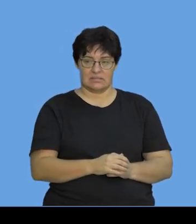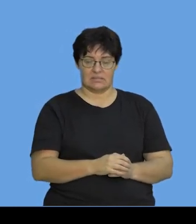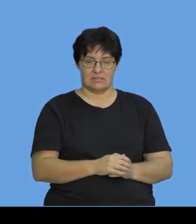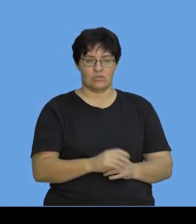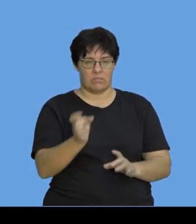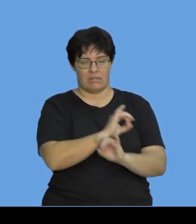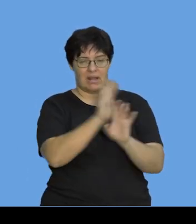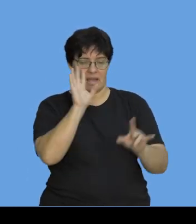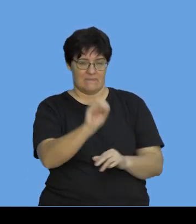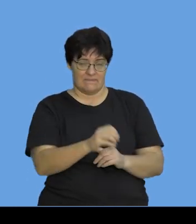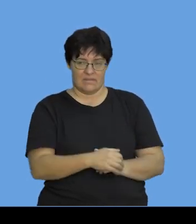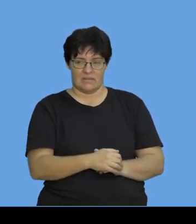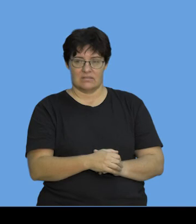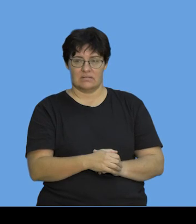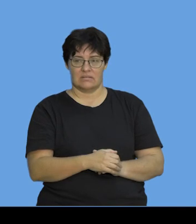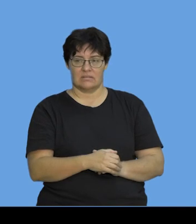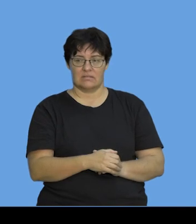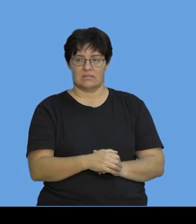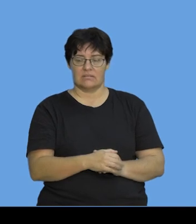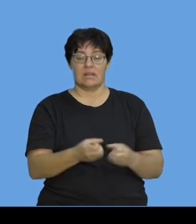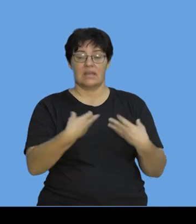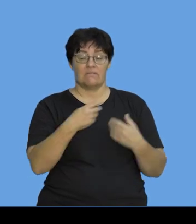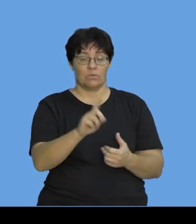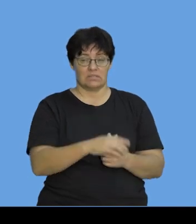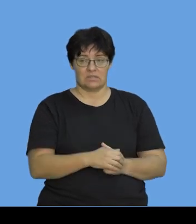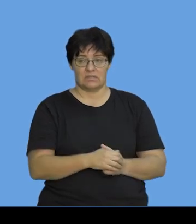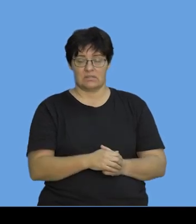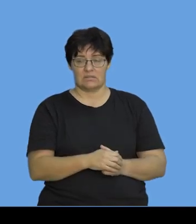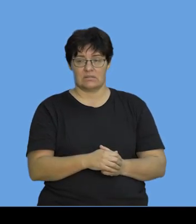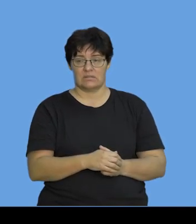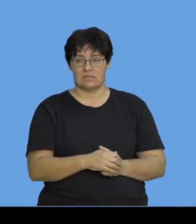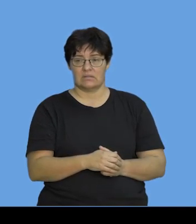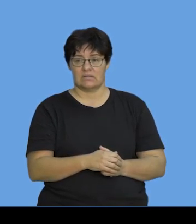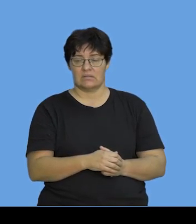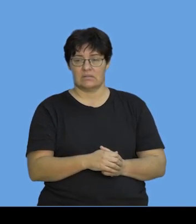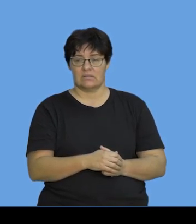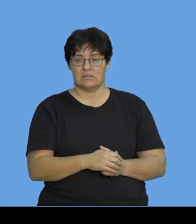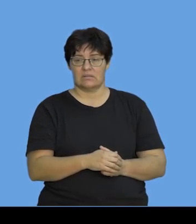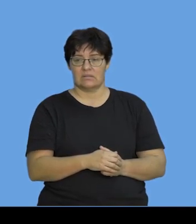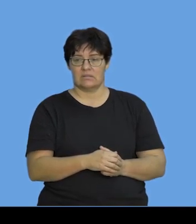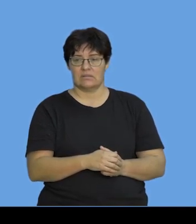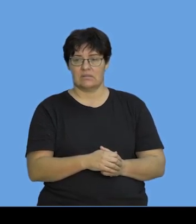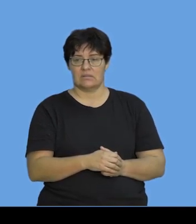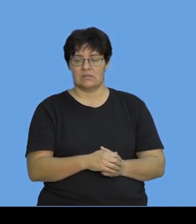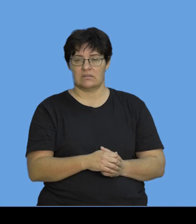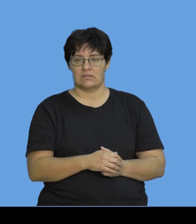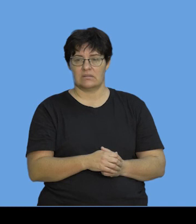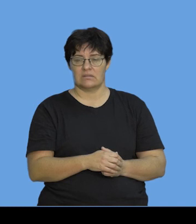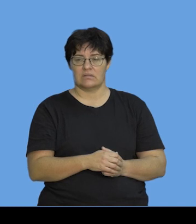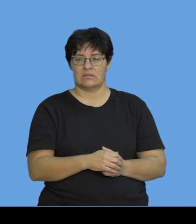into perspective. Then this gives us, if we go to our calculator just to verify that. So it's